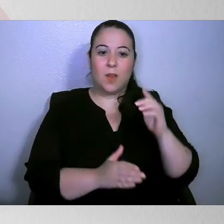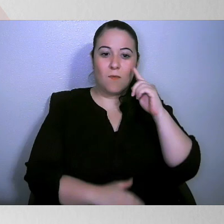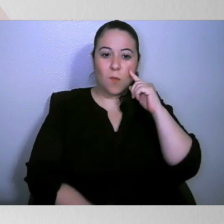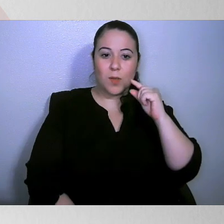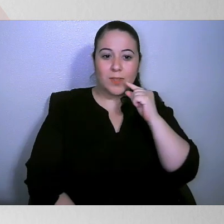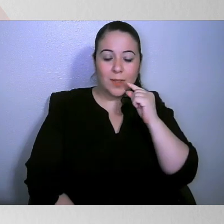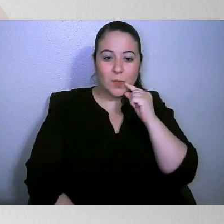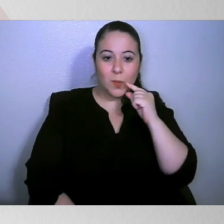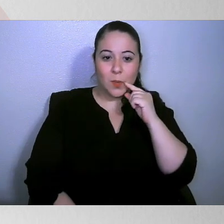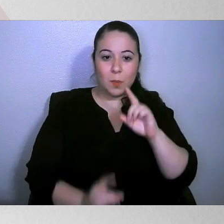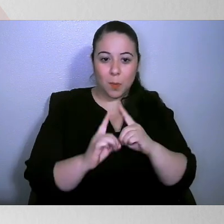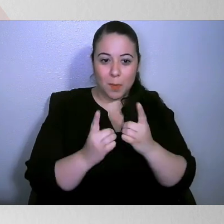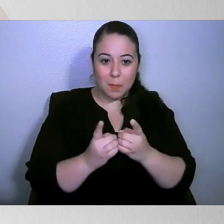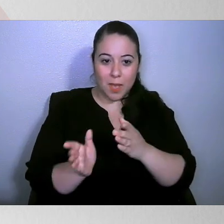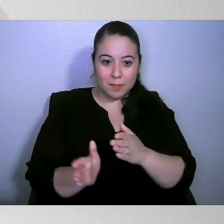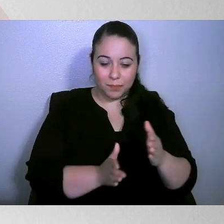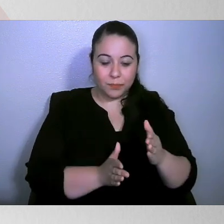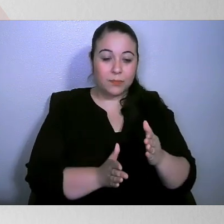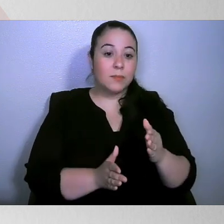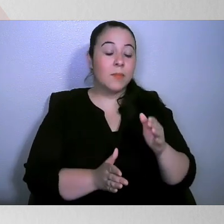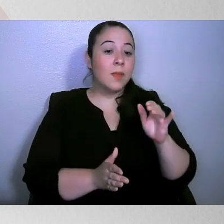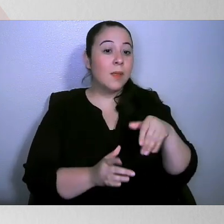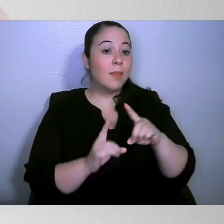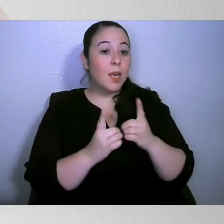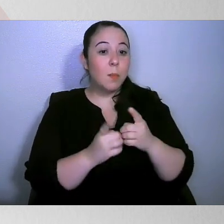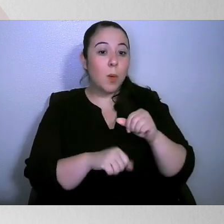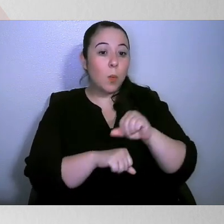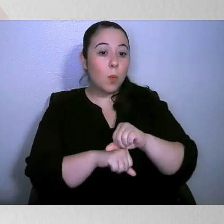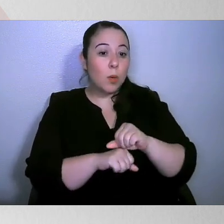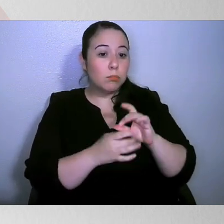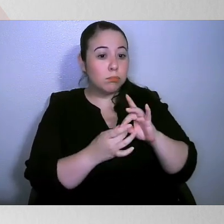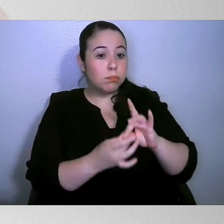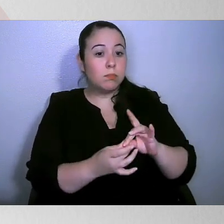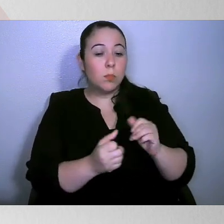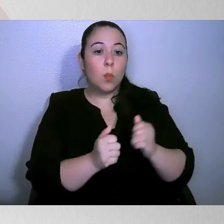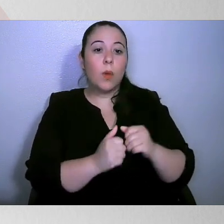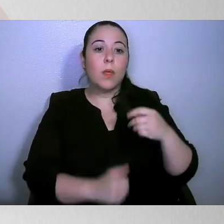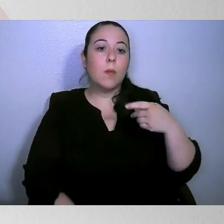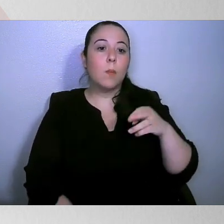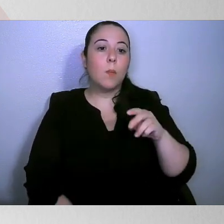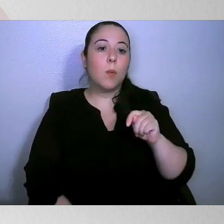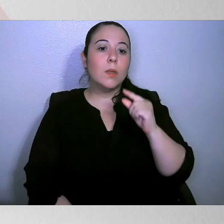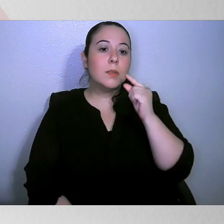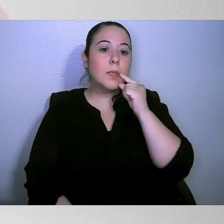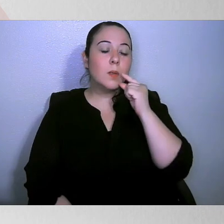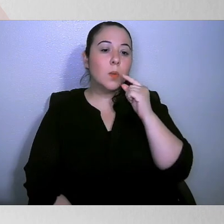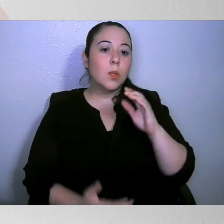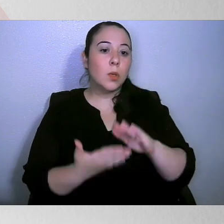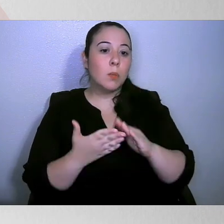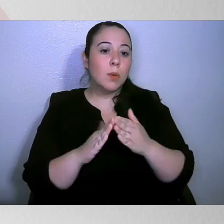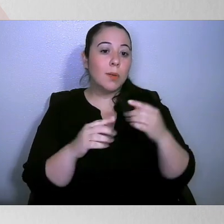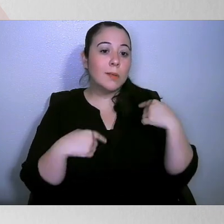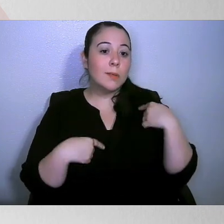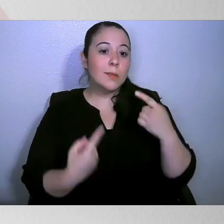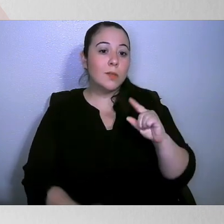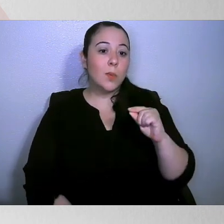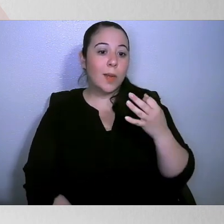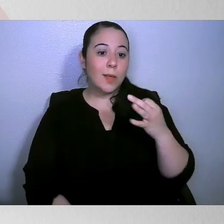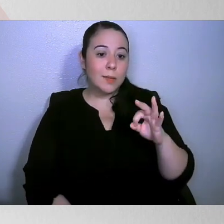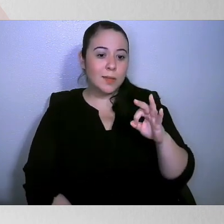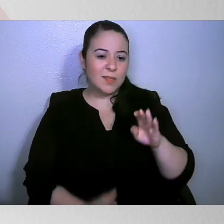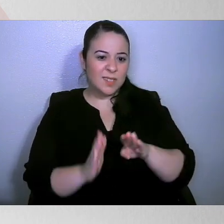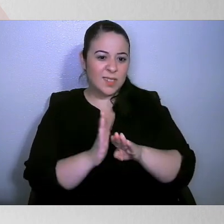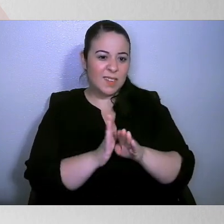Department. The department has been working closely with the Port San Antonio community and planning team since early 2019 to develop a plan for the Port